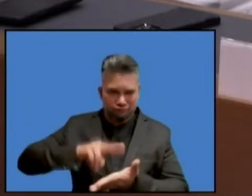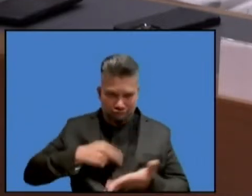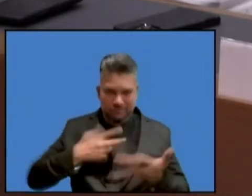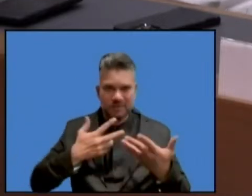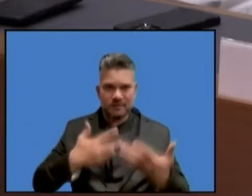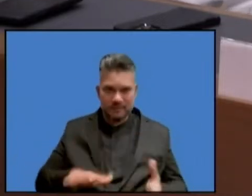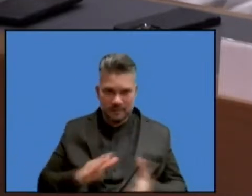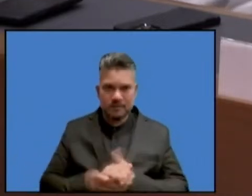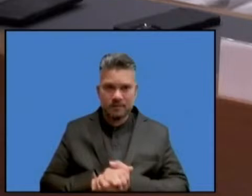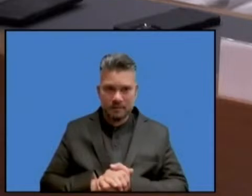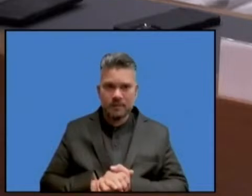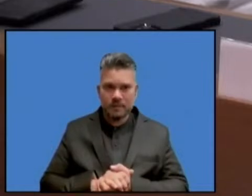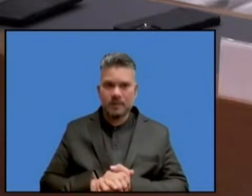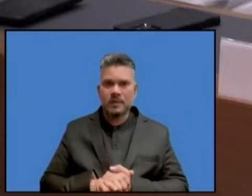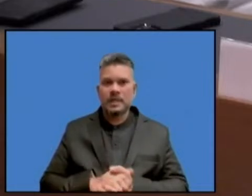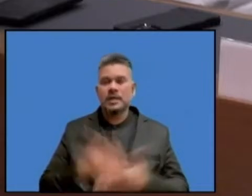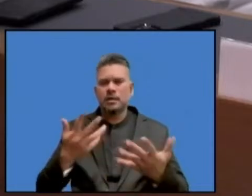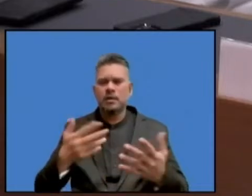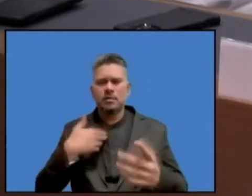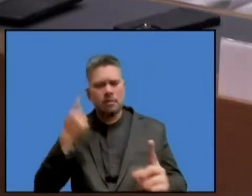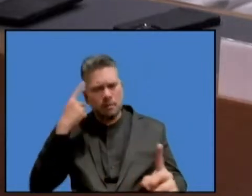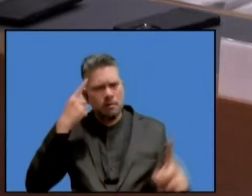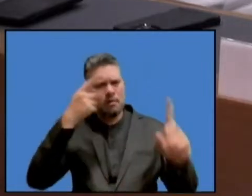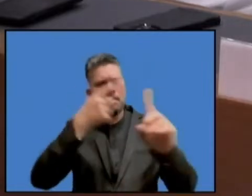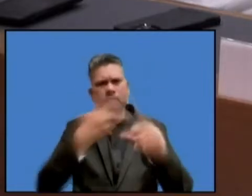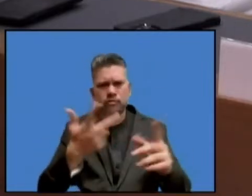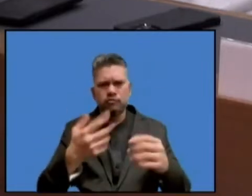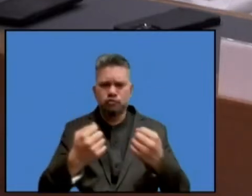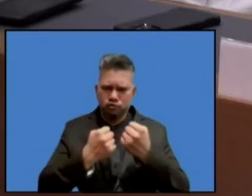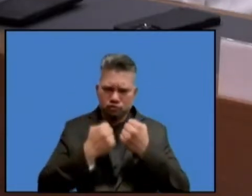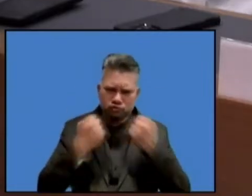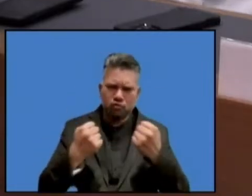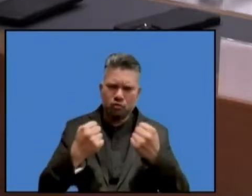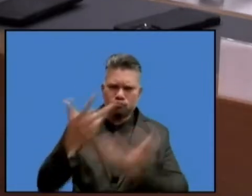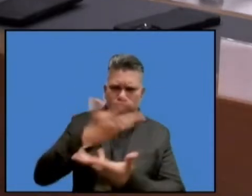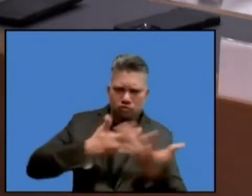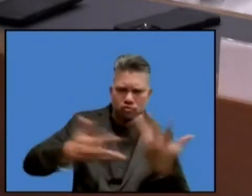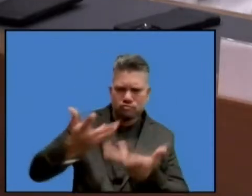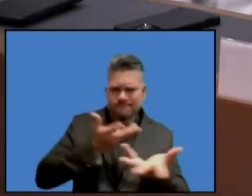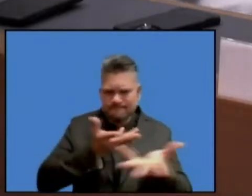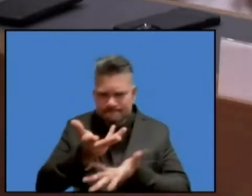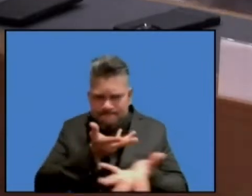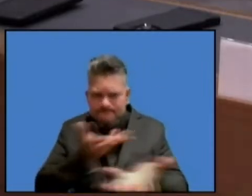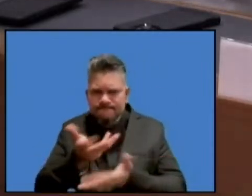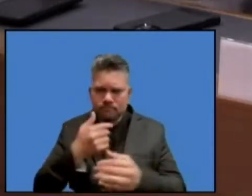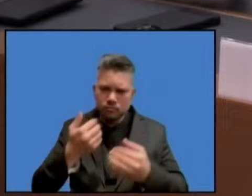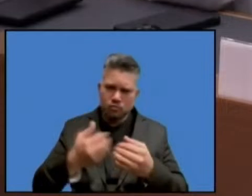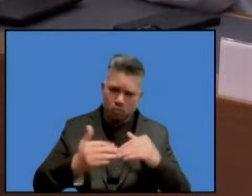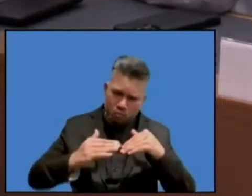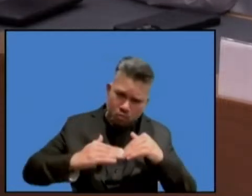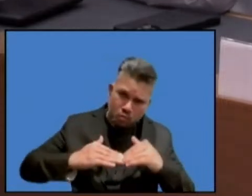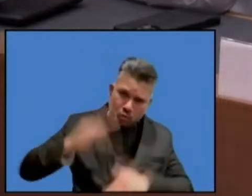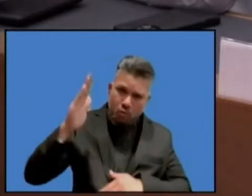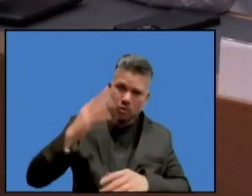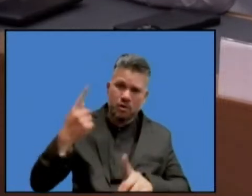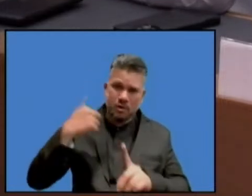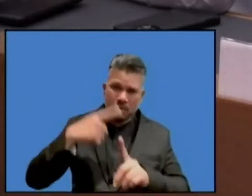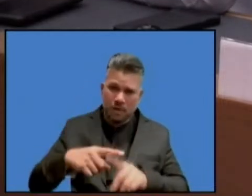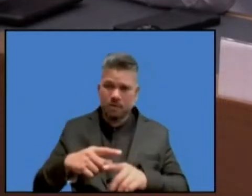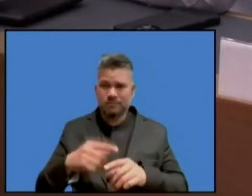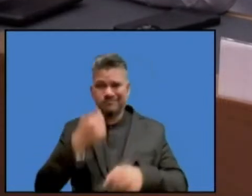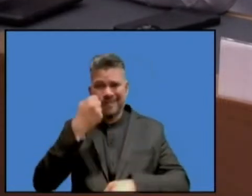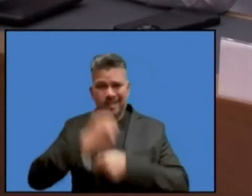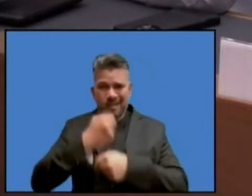towards improving OSH, strengthening social dialogue, and ensuring a unified approach to labour reform across the